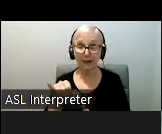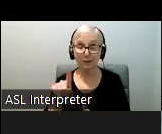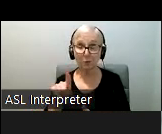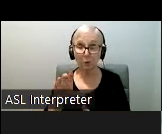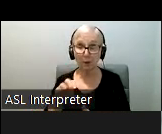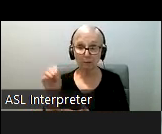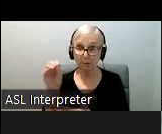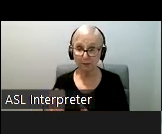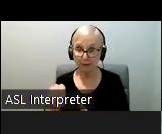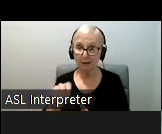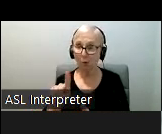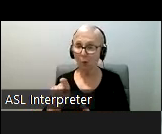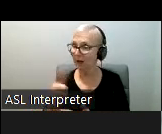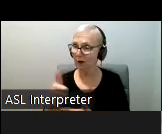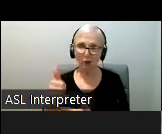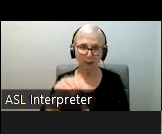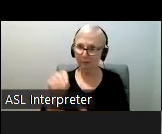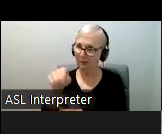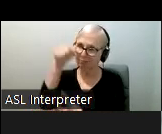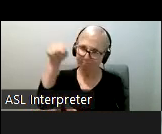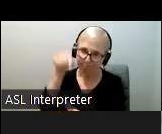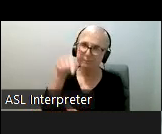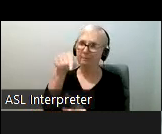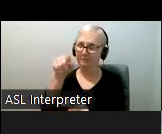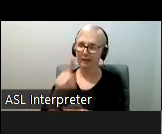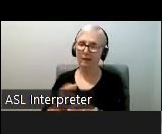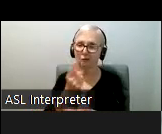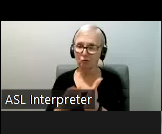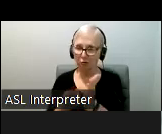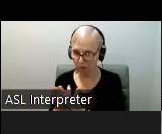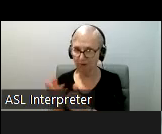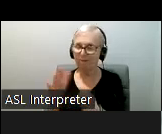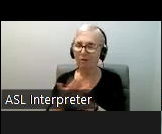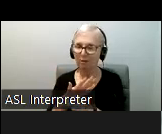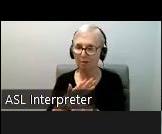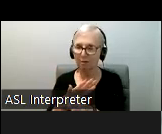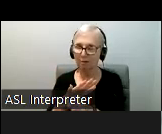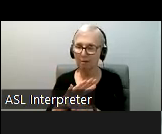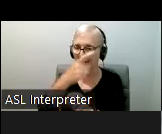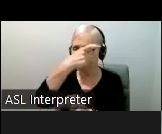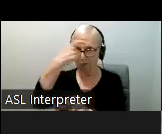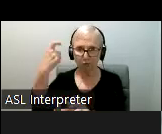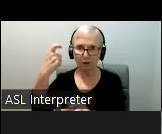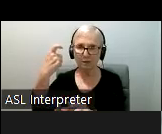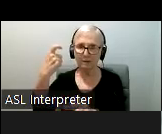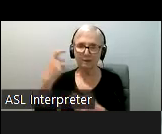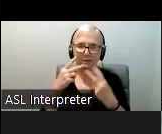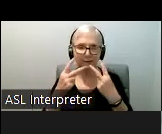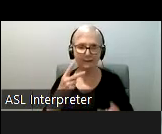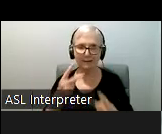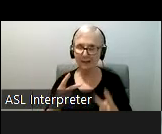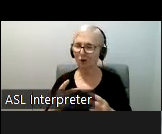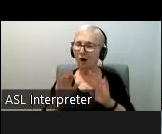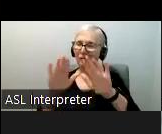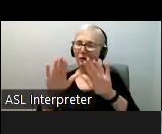100%, like 110% right on and truthful. So, and then the traumas, everybody's, look, see, you guys are all doing great